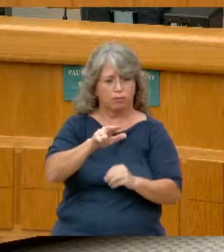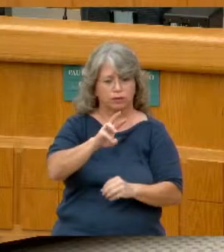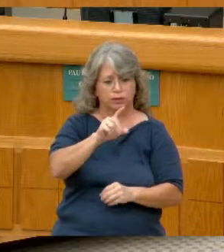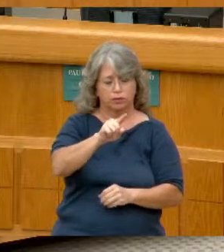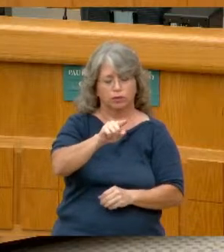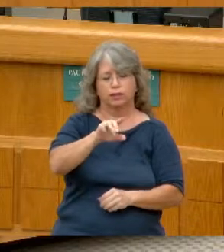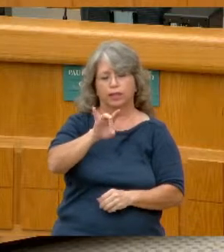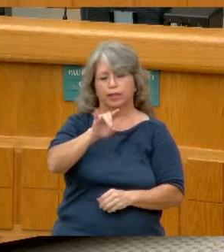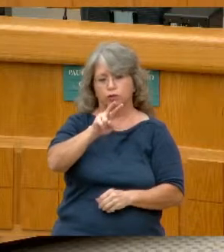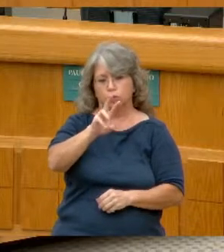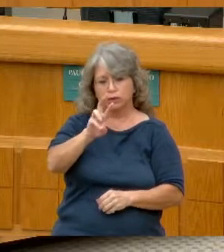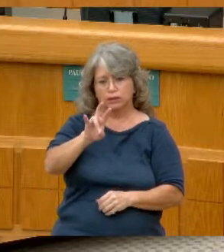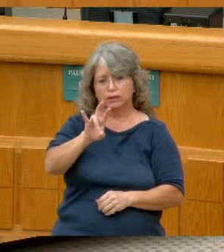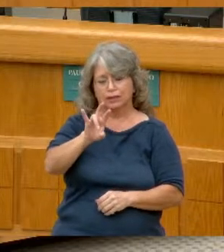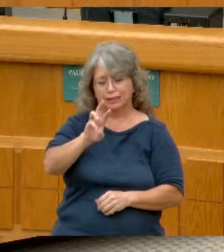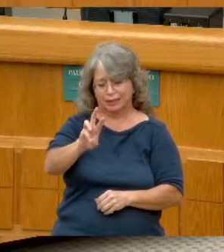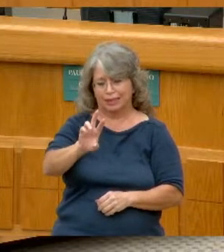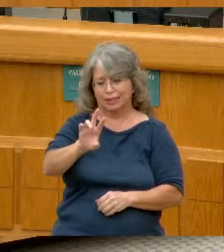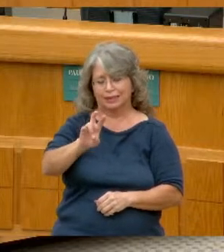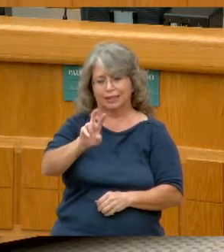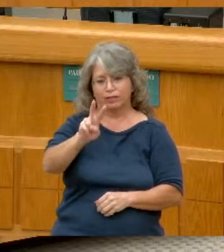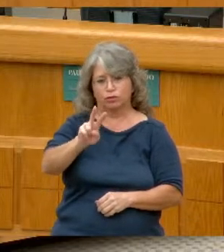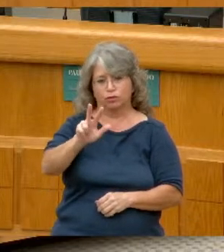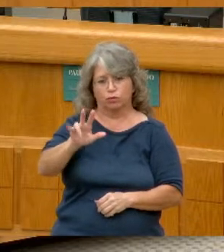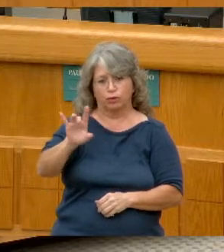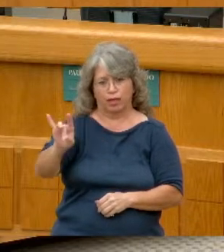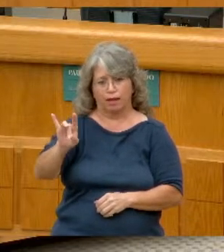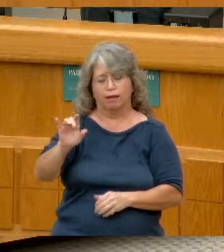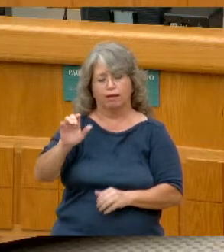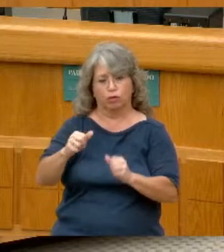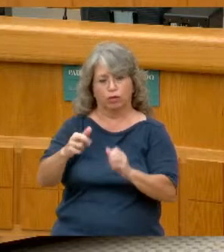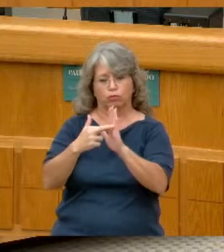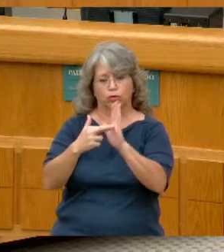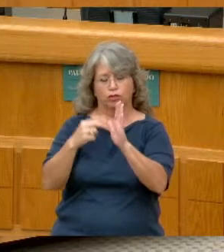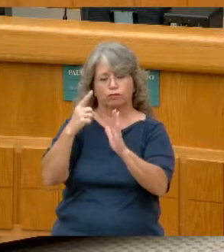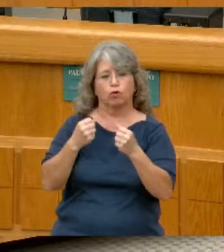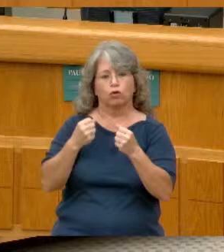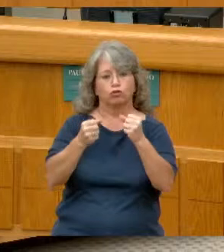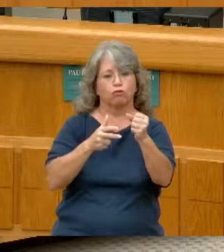361-826-7238, and get registered for one of our drive-through flu clinics.